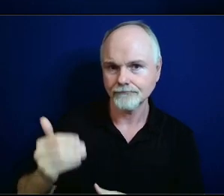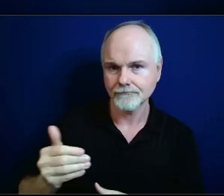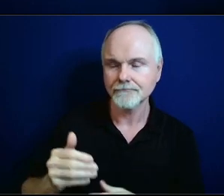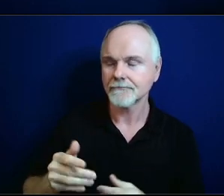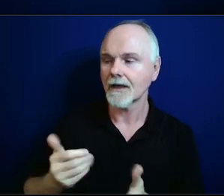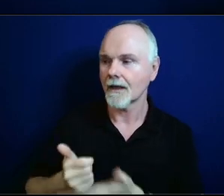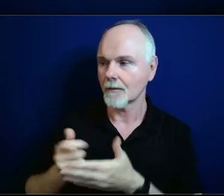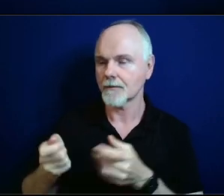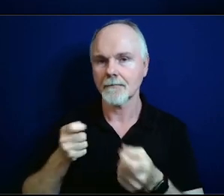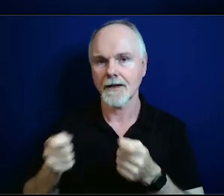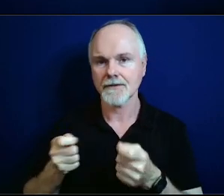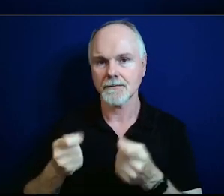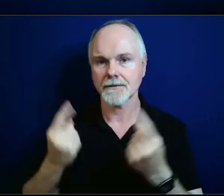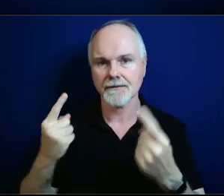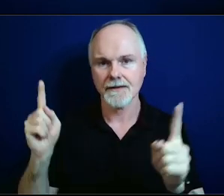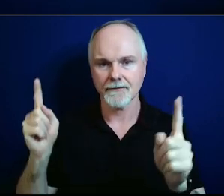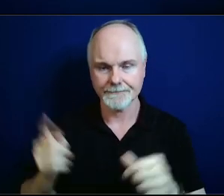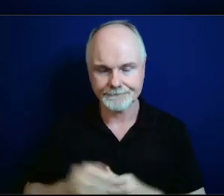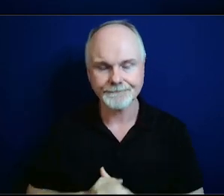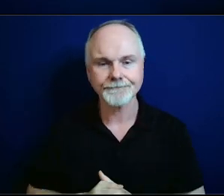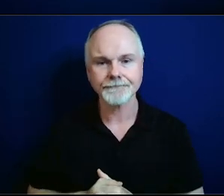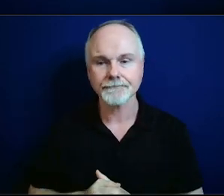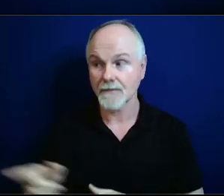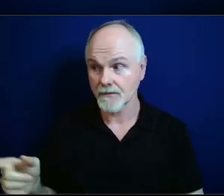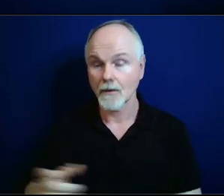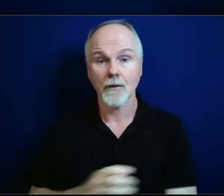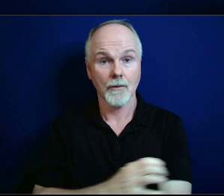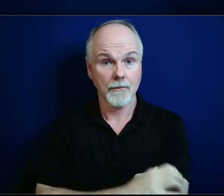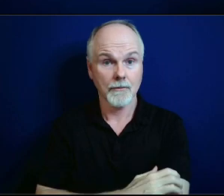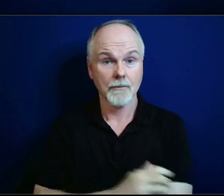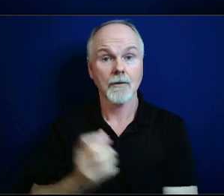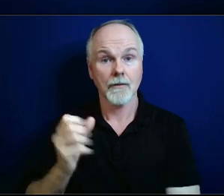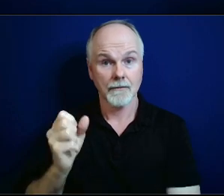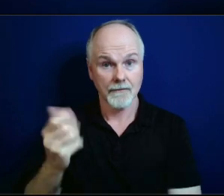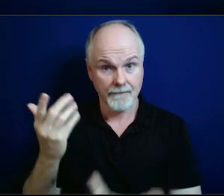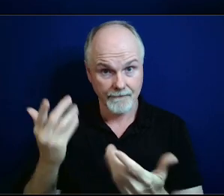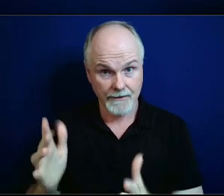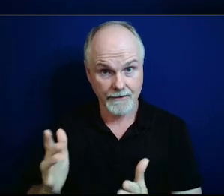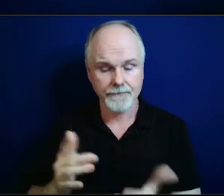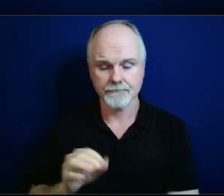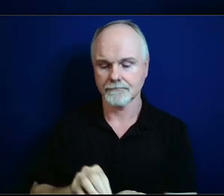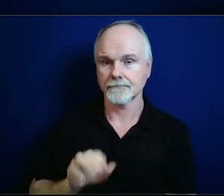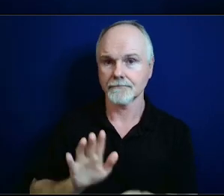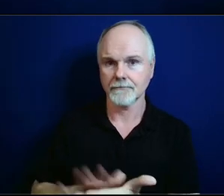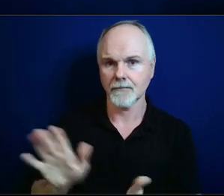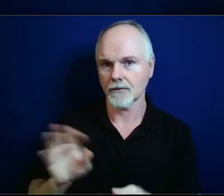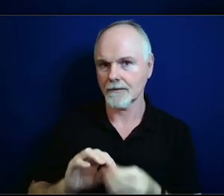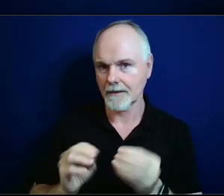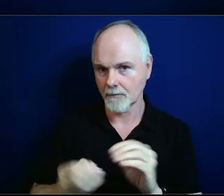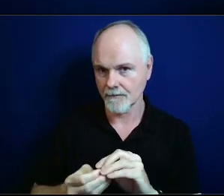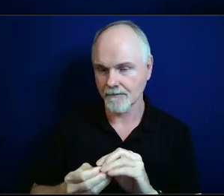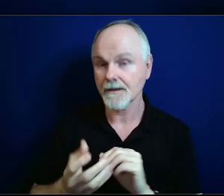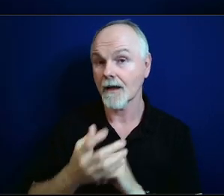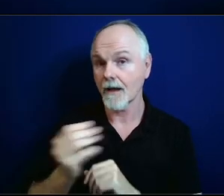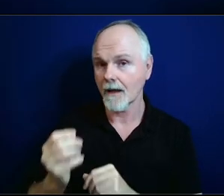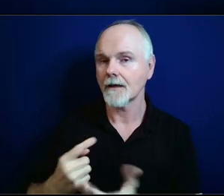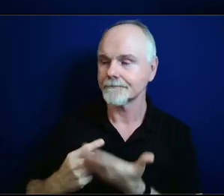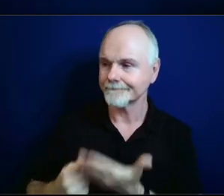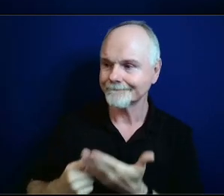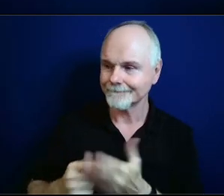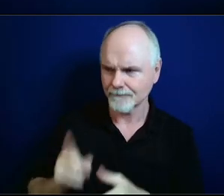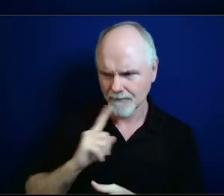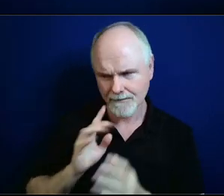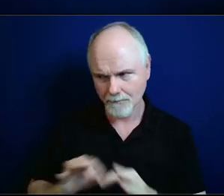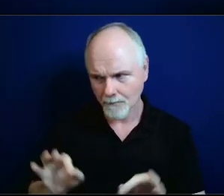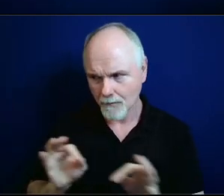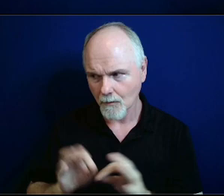We recorded the measurements and discussed the significance of maintaining a healthy blood pressure range.